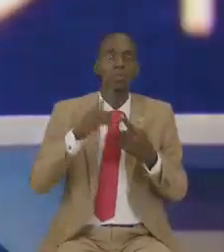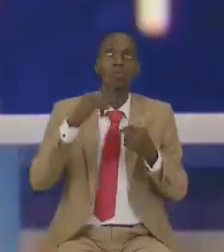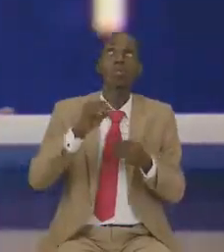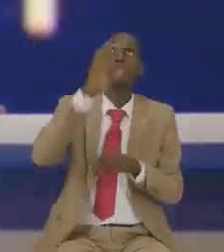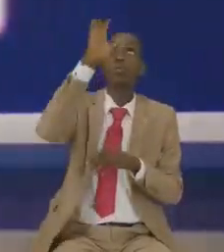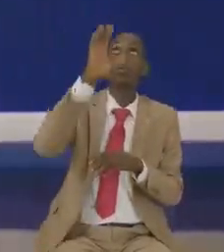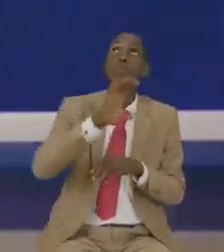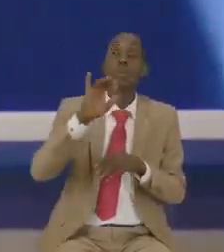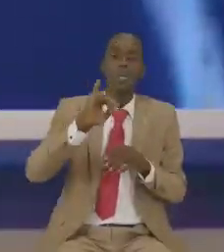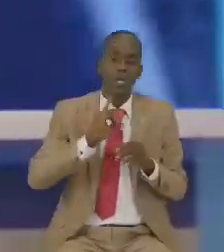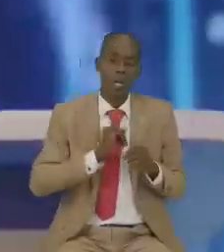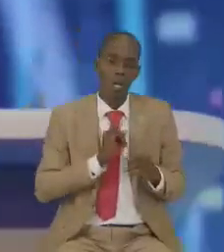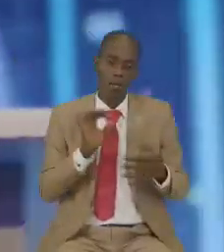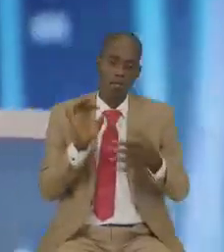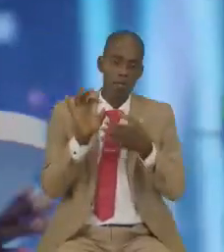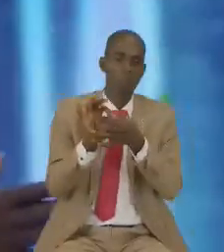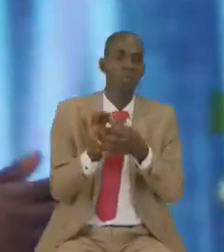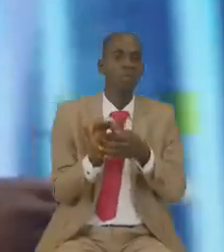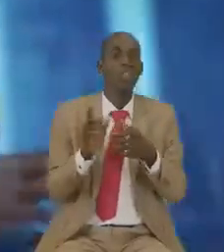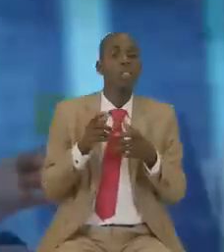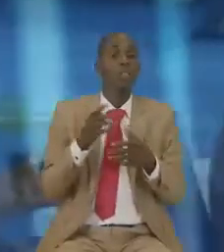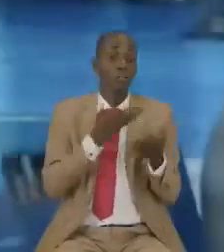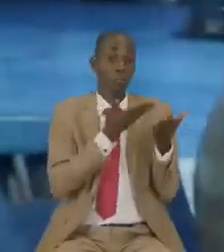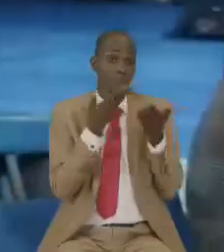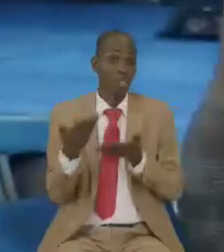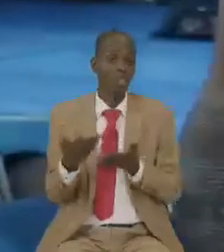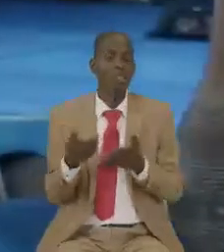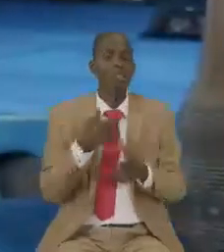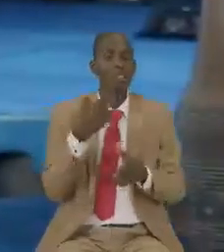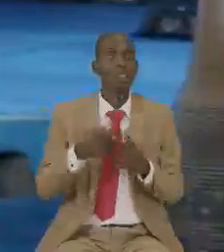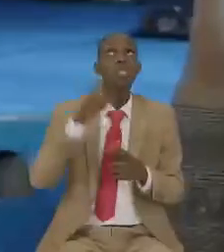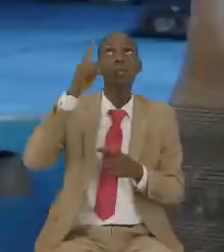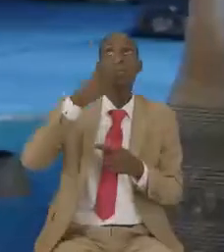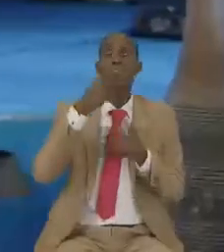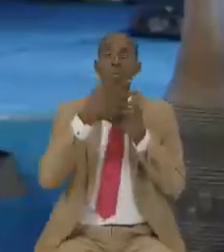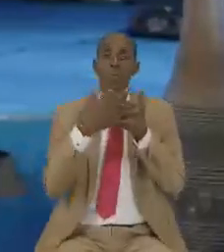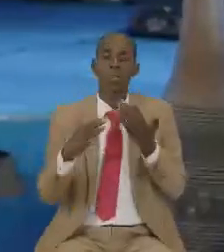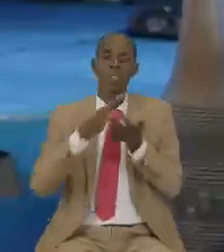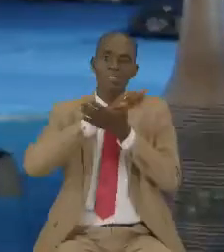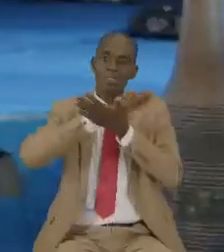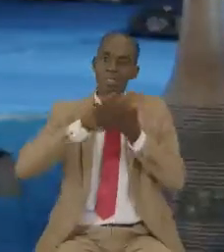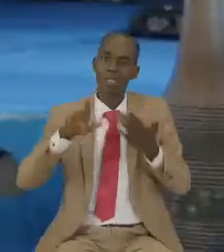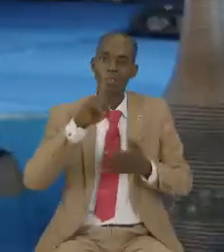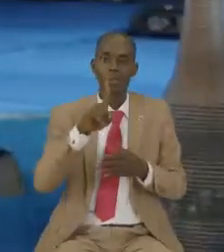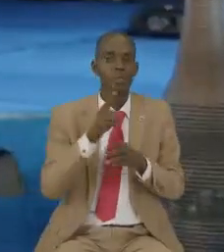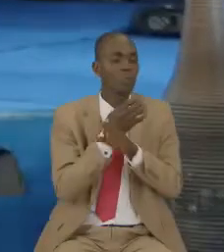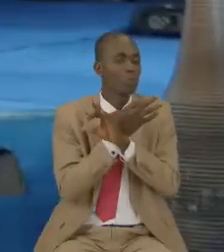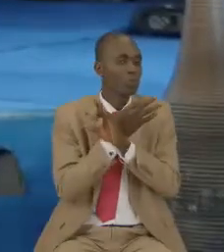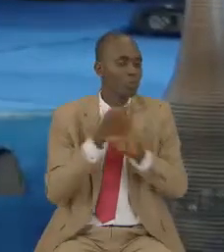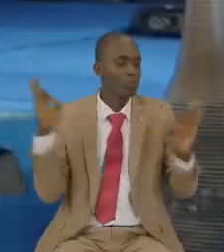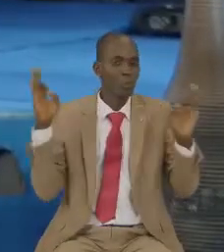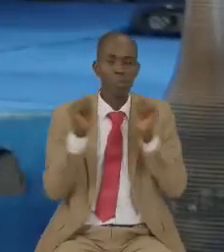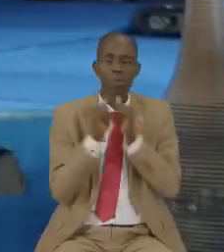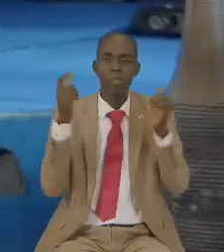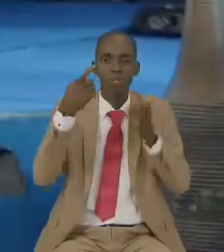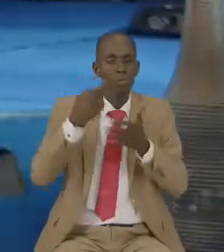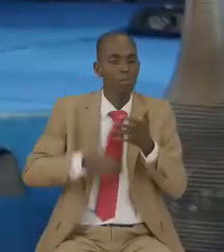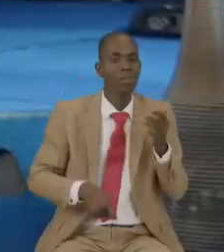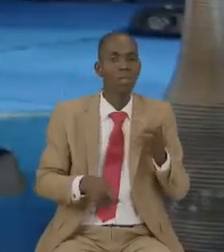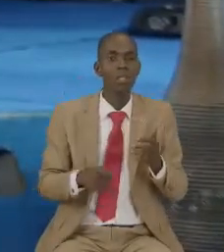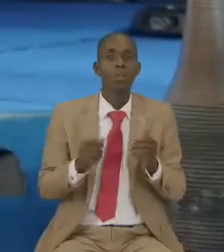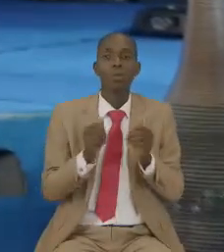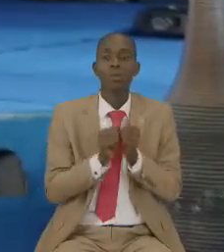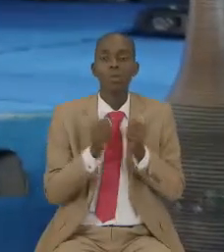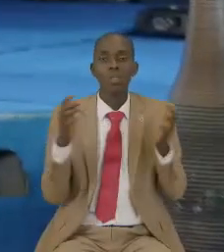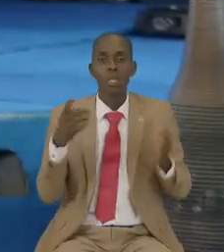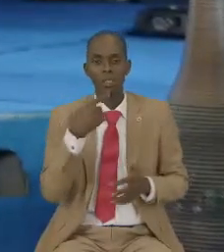cling, then his blood cleanses you free of charge, without